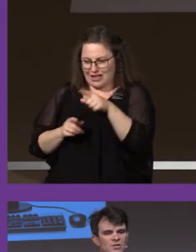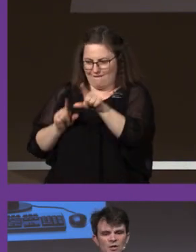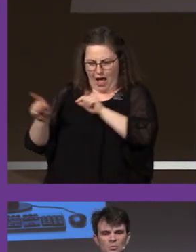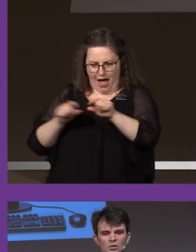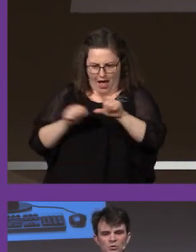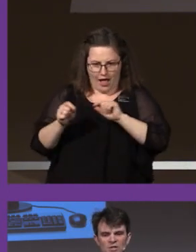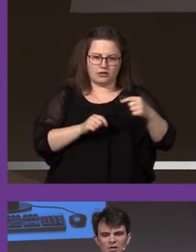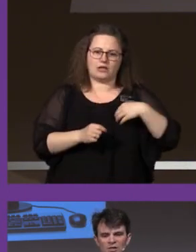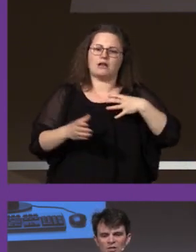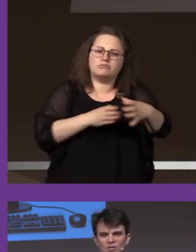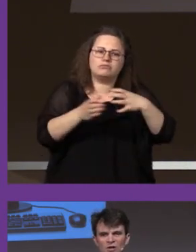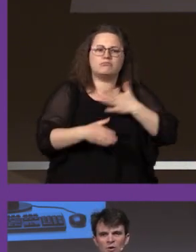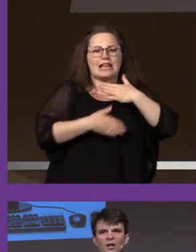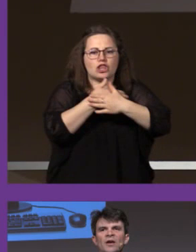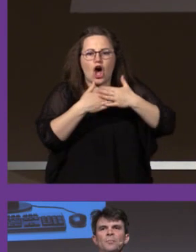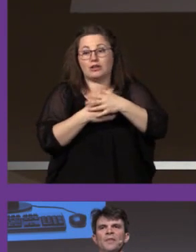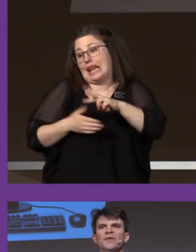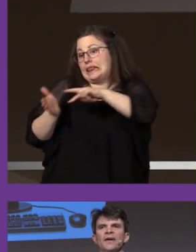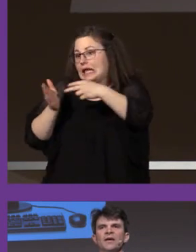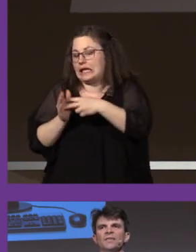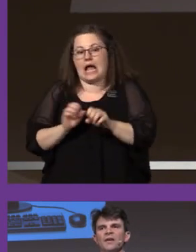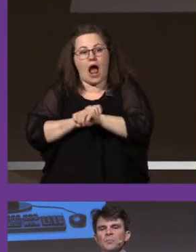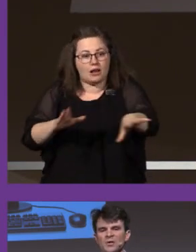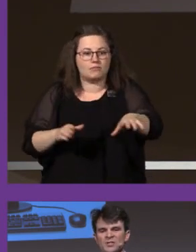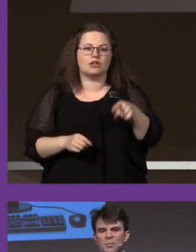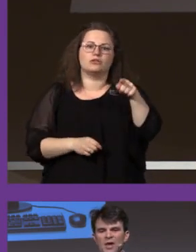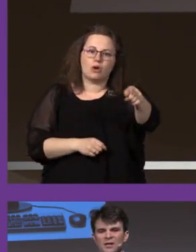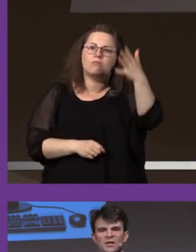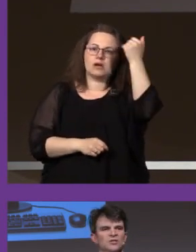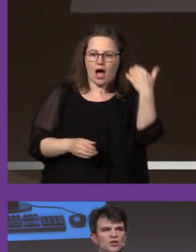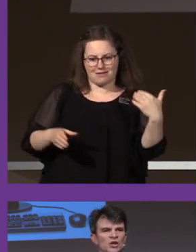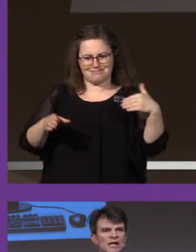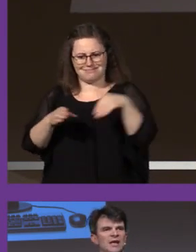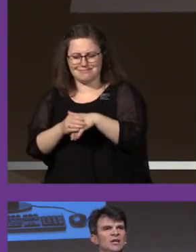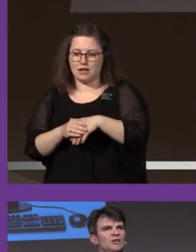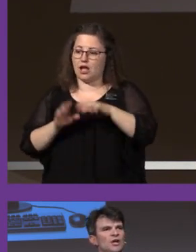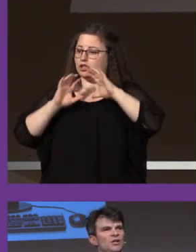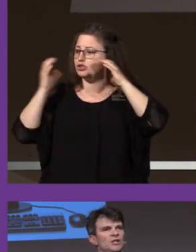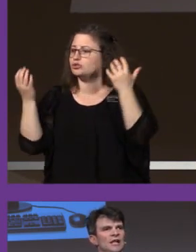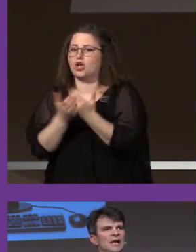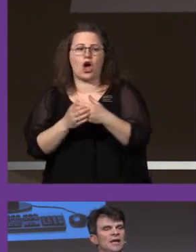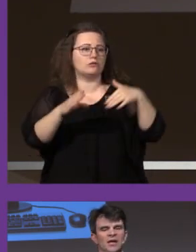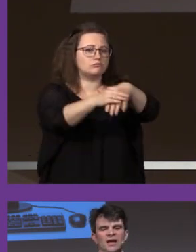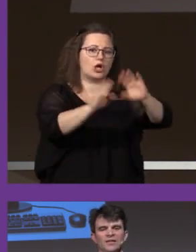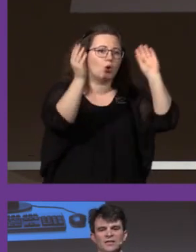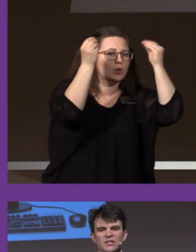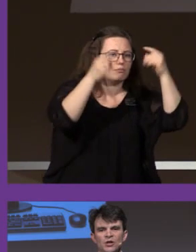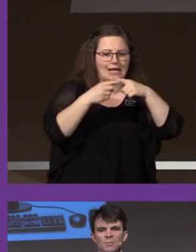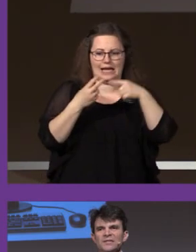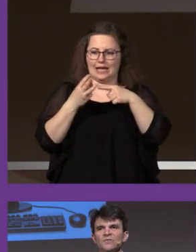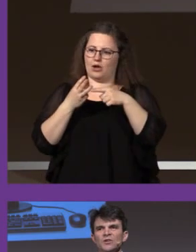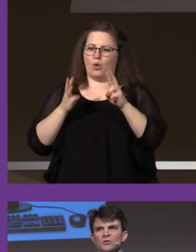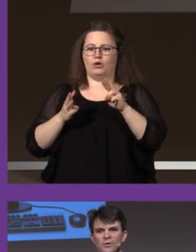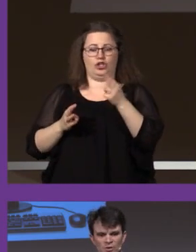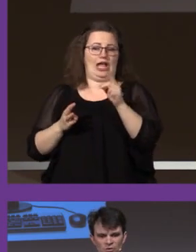way of using a computer or technology in general meant that they can then participate socially, educationally, and in this